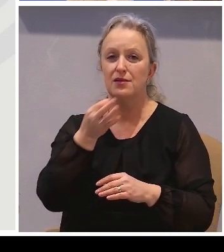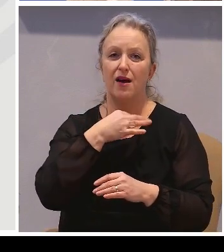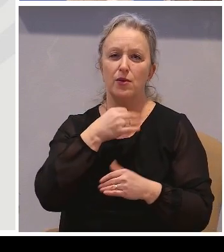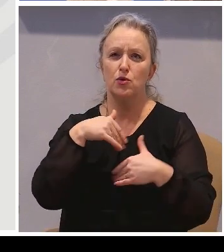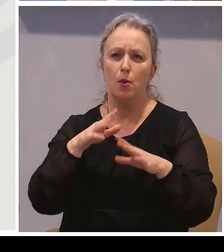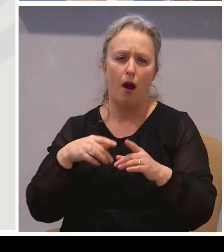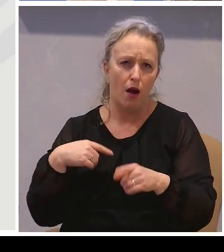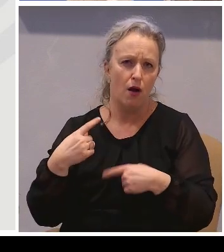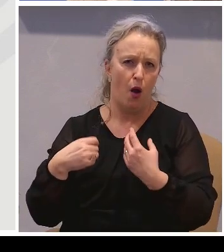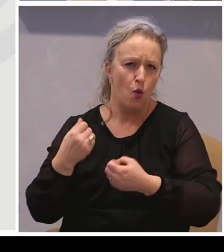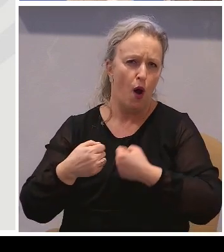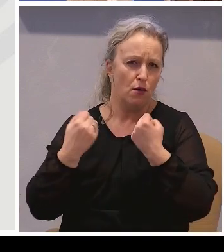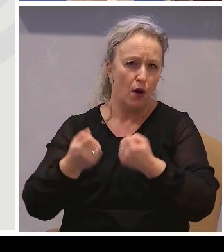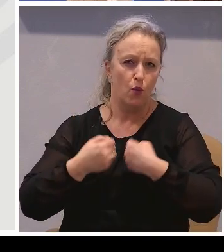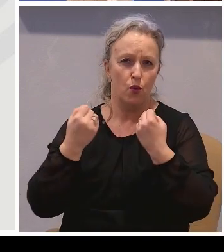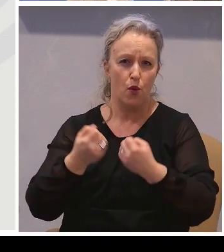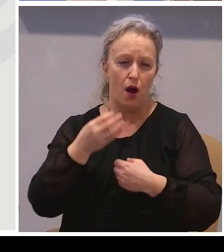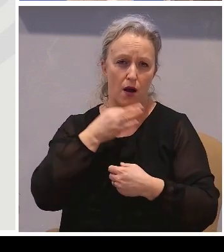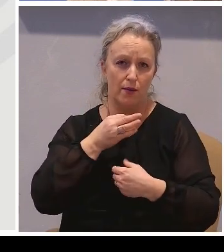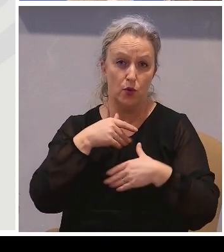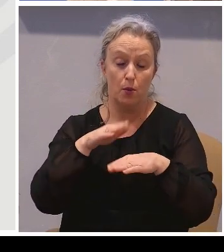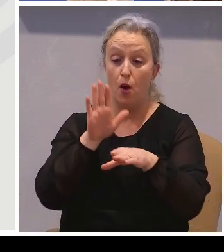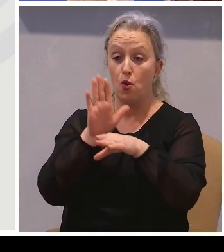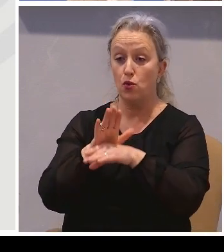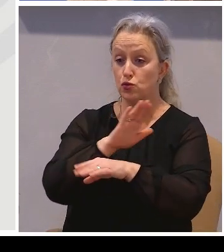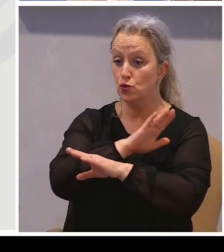Pediatric Medicines Committee of the Agency of